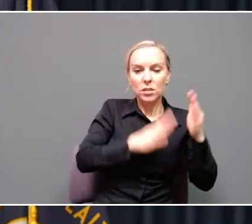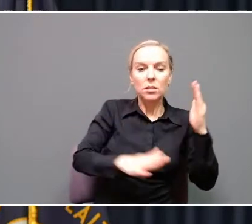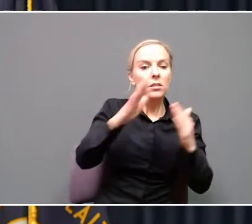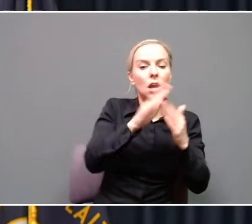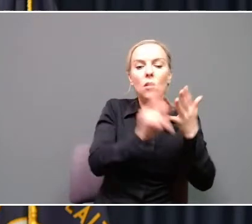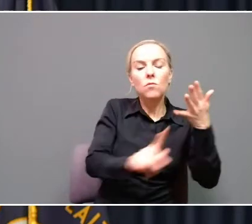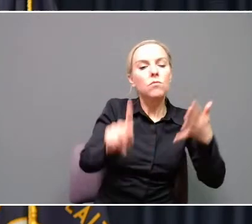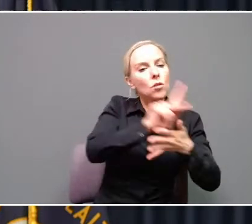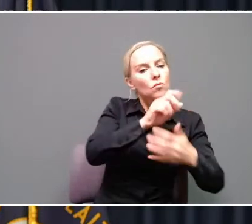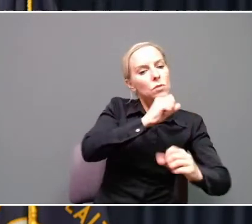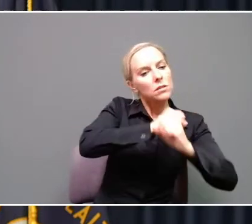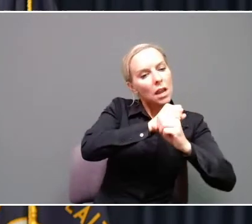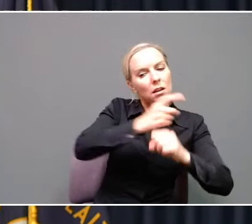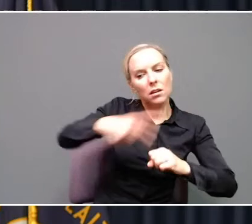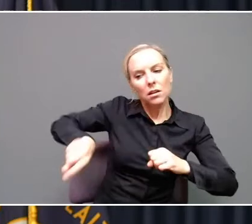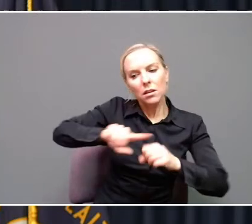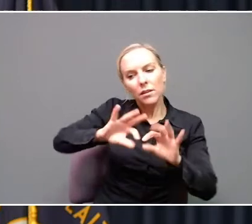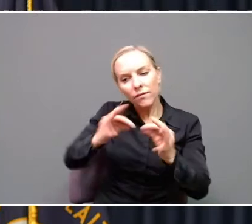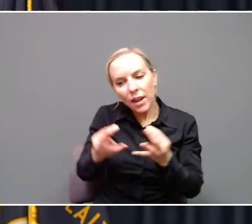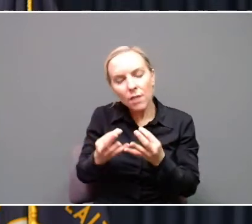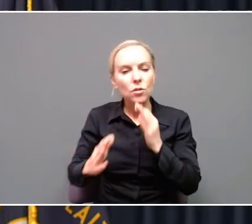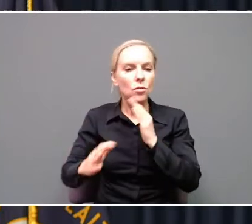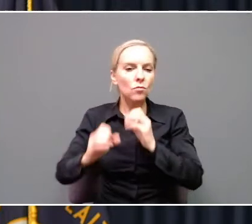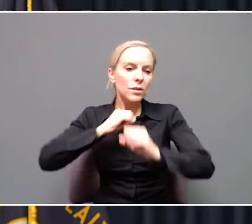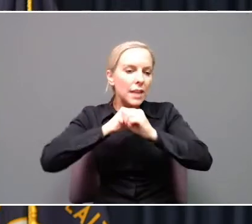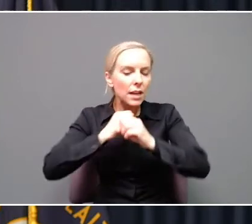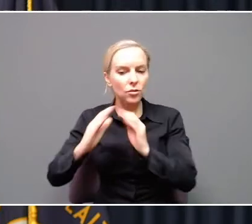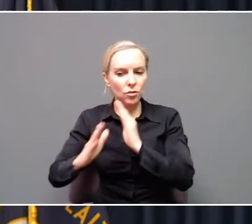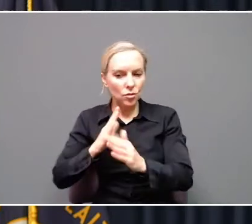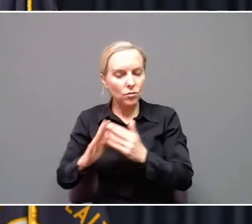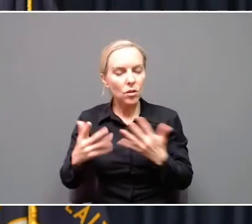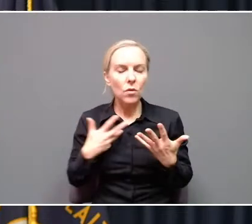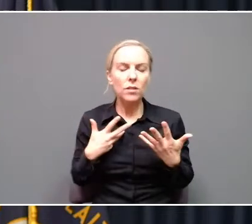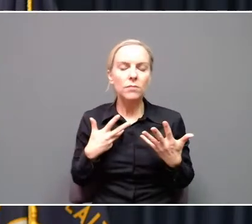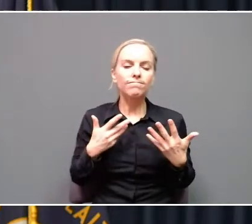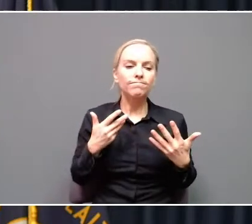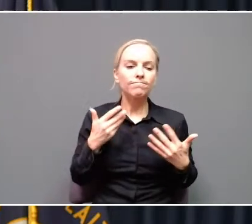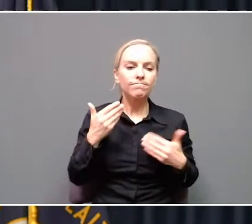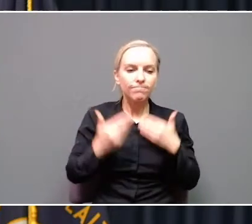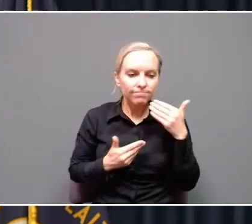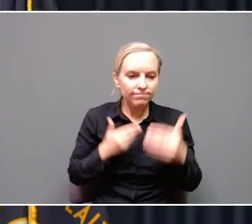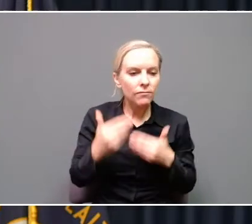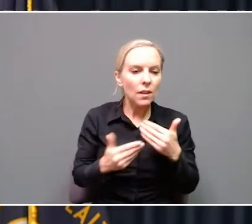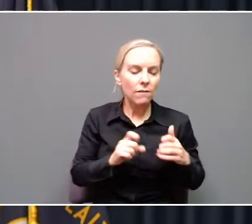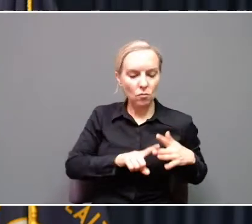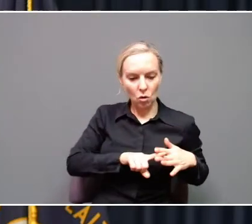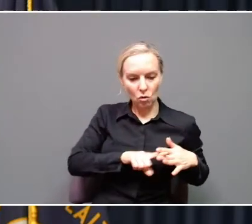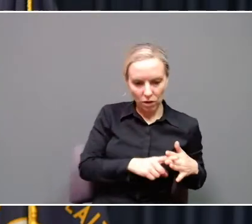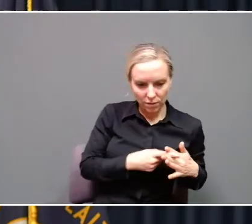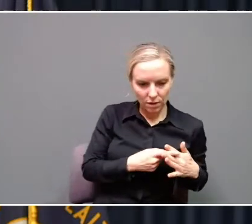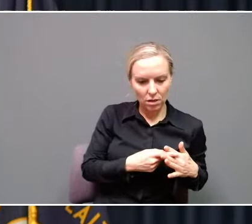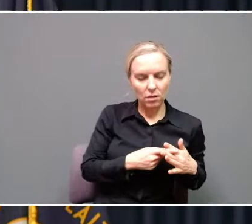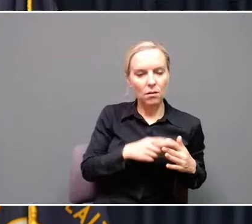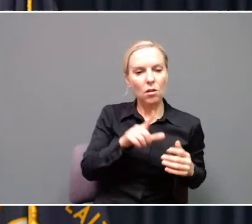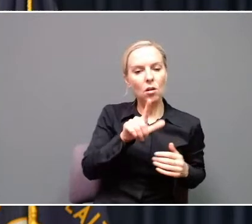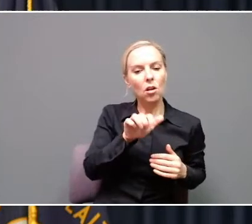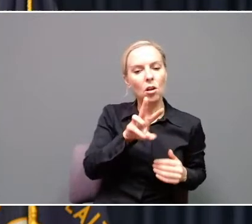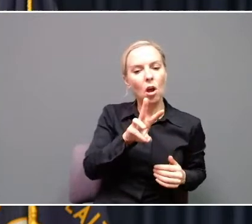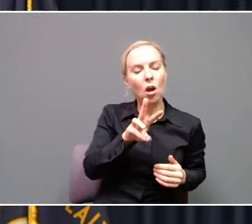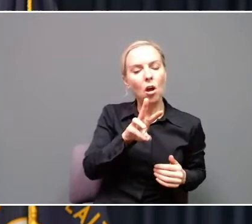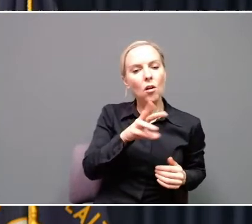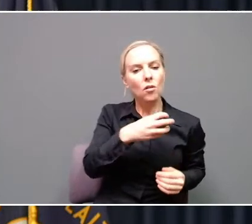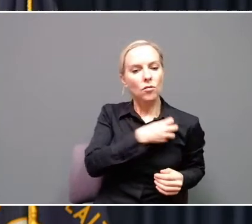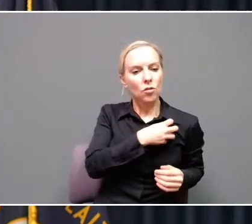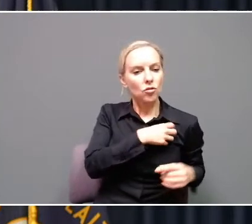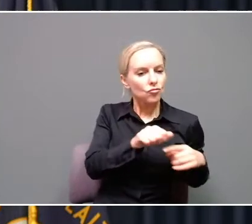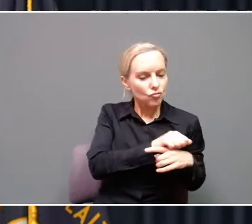families and our communities. And we've taken various steps from original law enforcement training and how we went about it, to